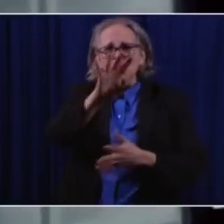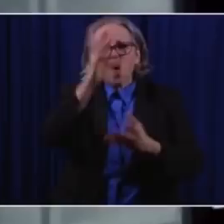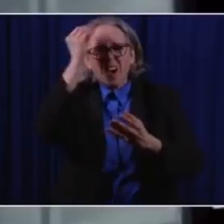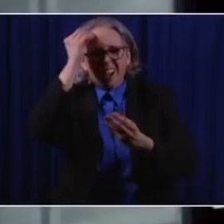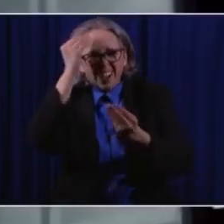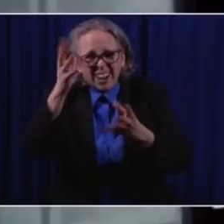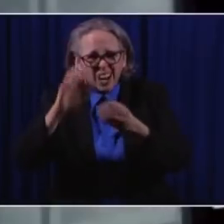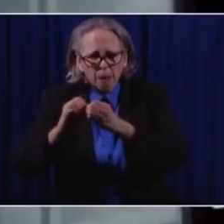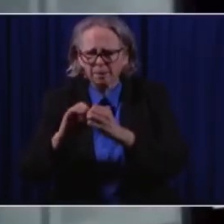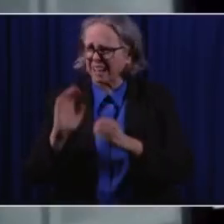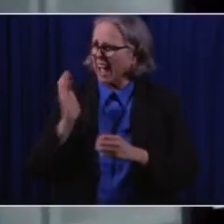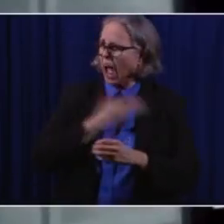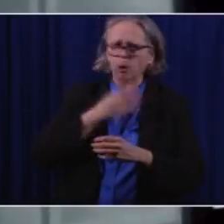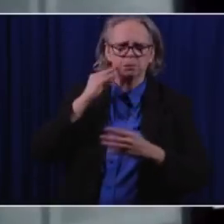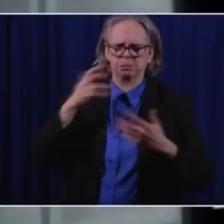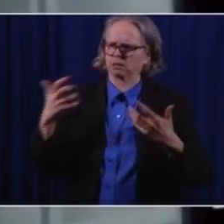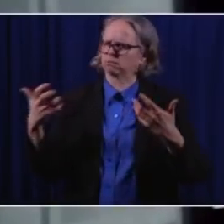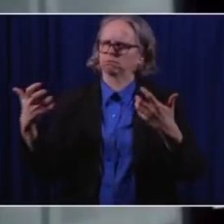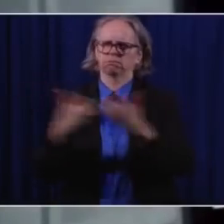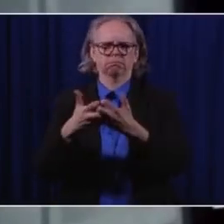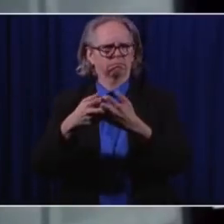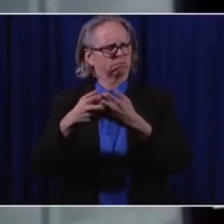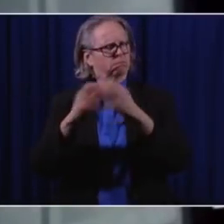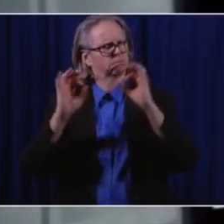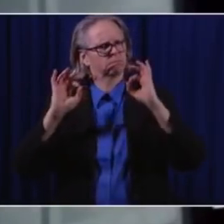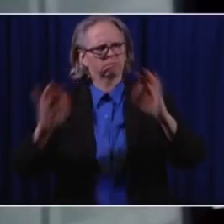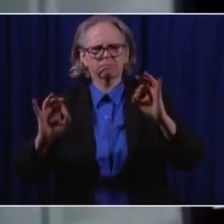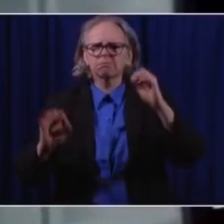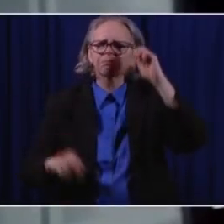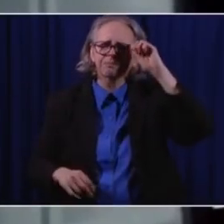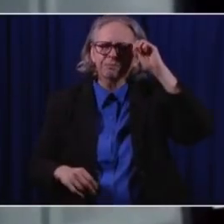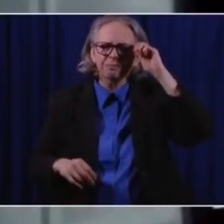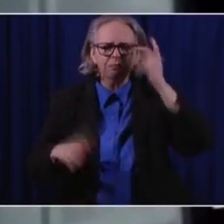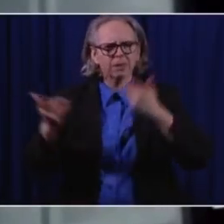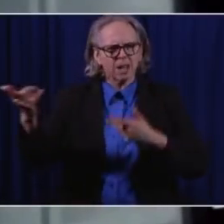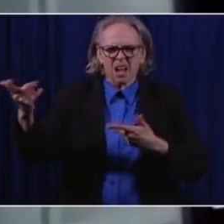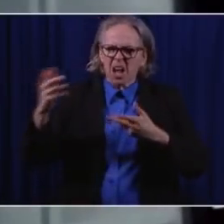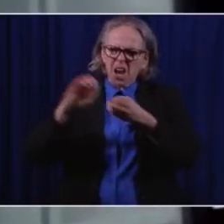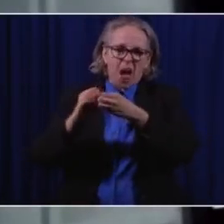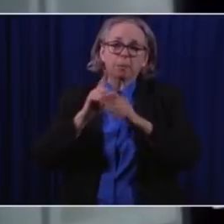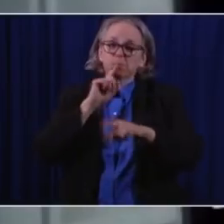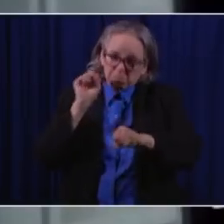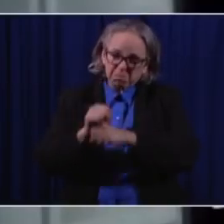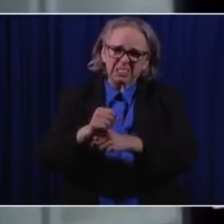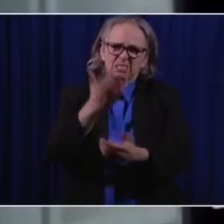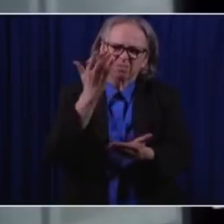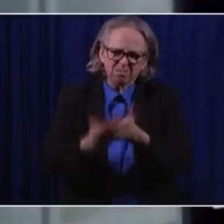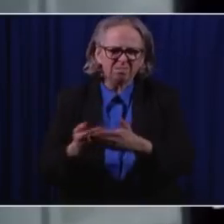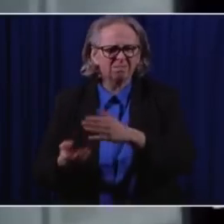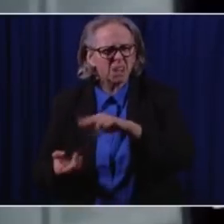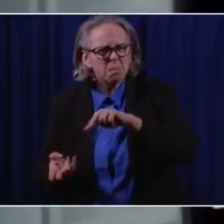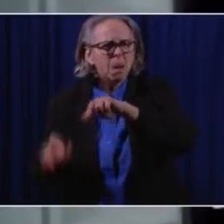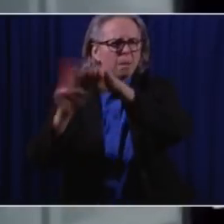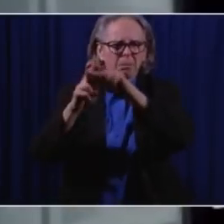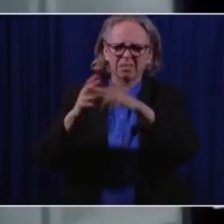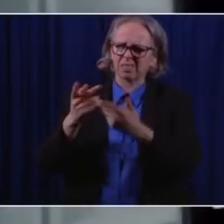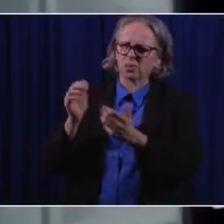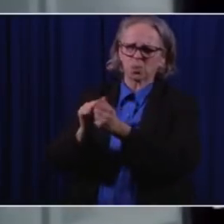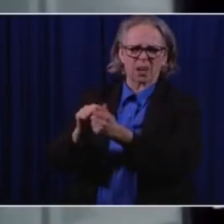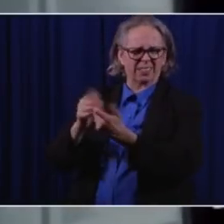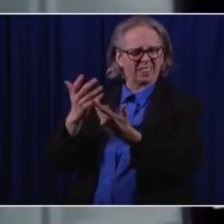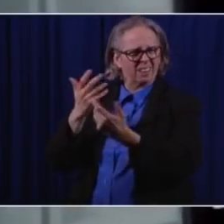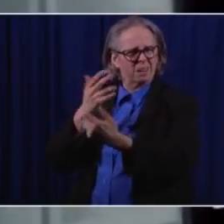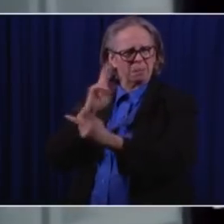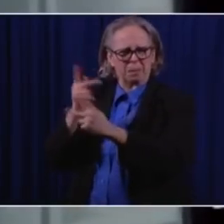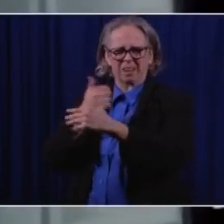volumes to date for COVID patients coming through our ER and then requiring inpatient admissions. And some of those